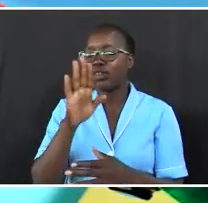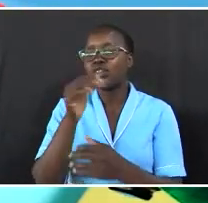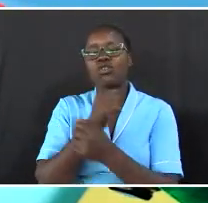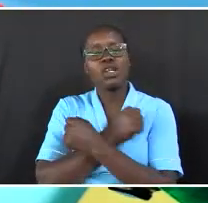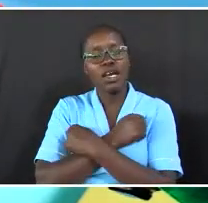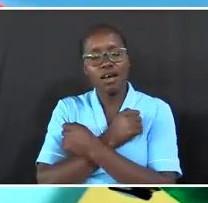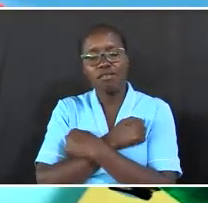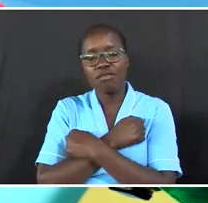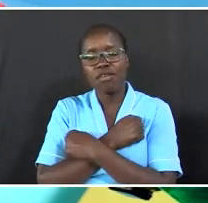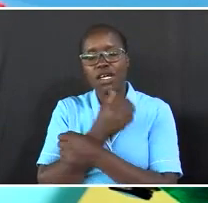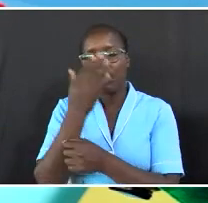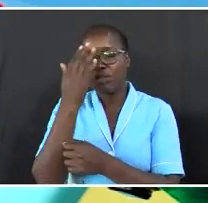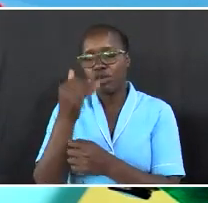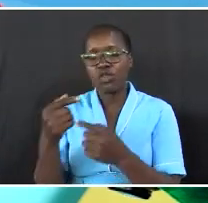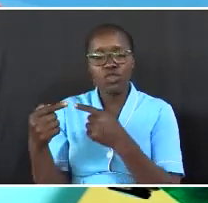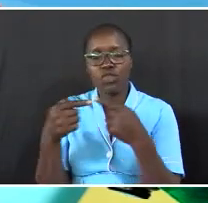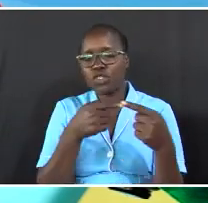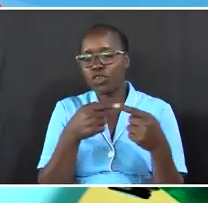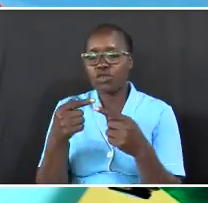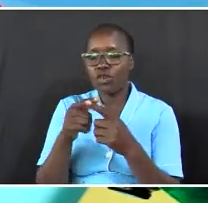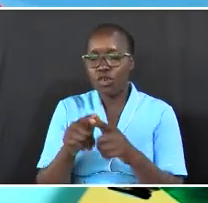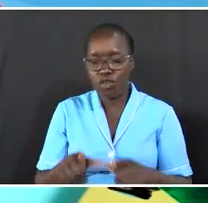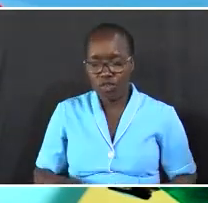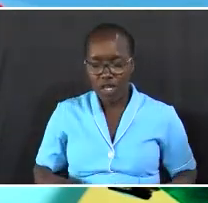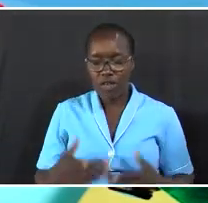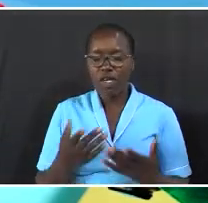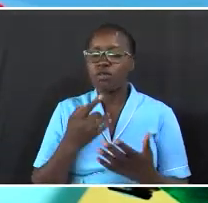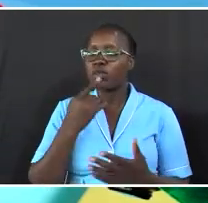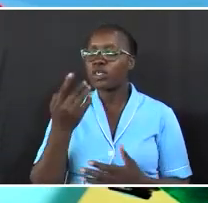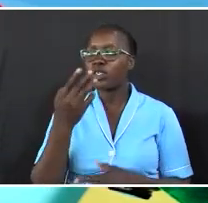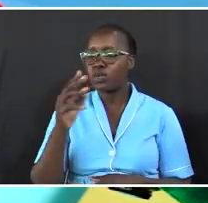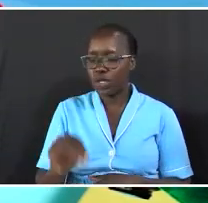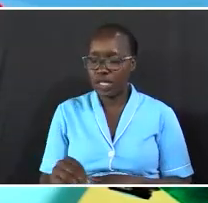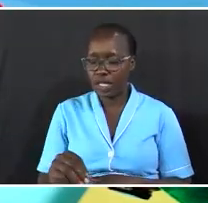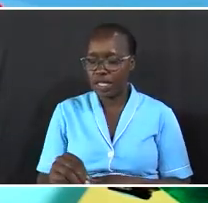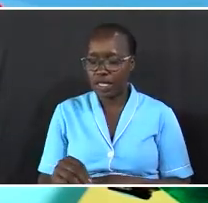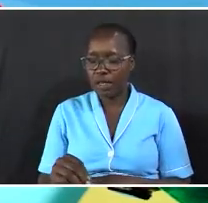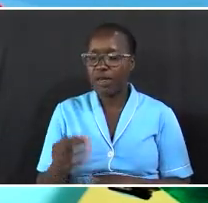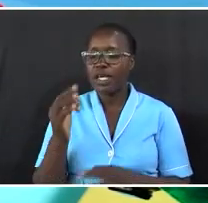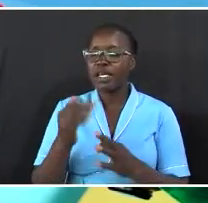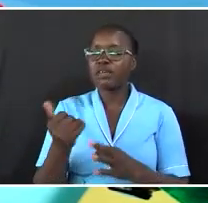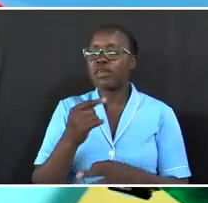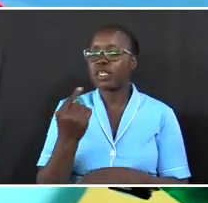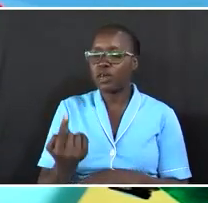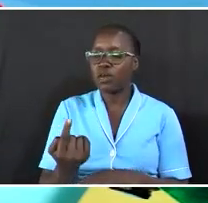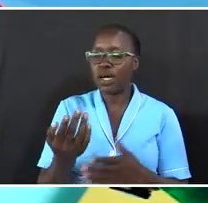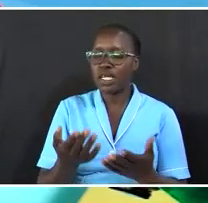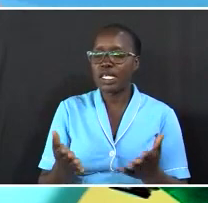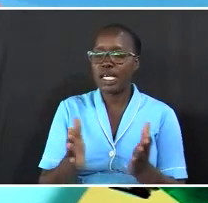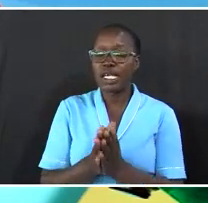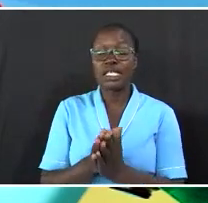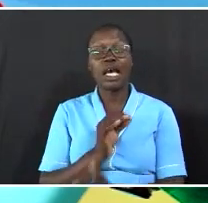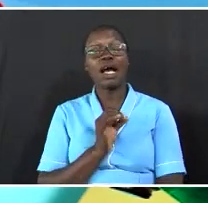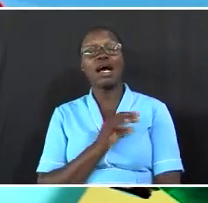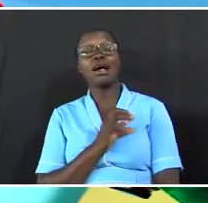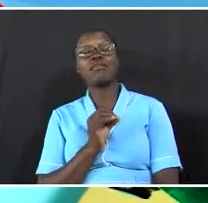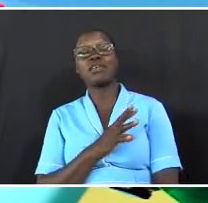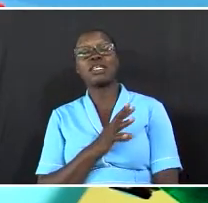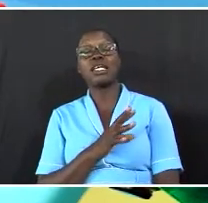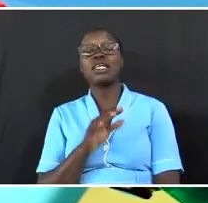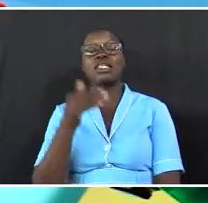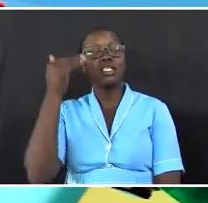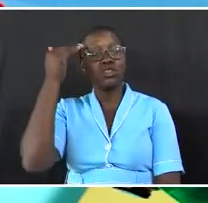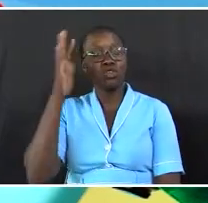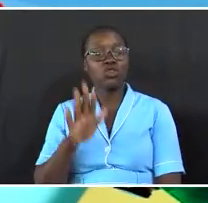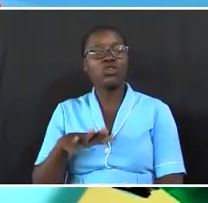love because of the storms of life, may you reassure them. If anyone here is afraid and they do not